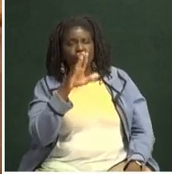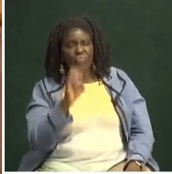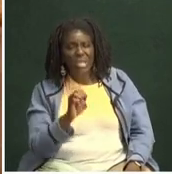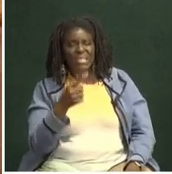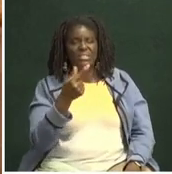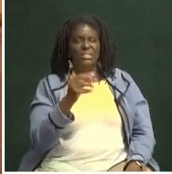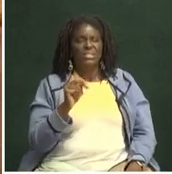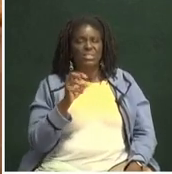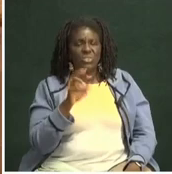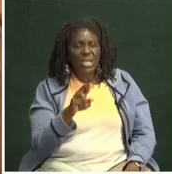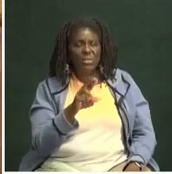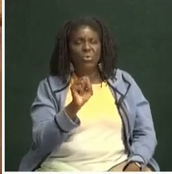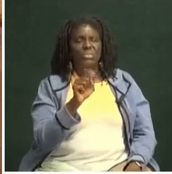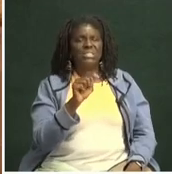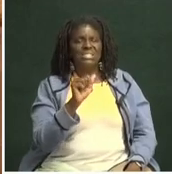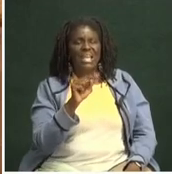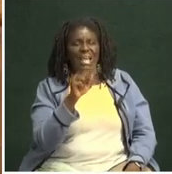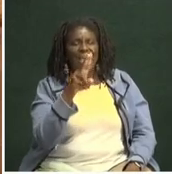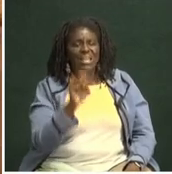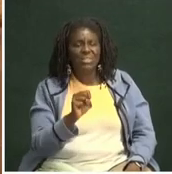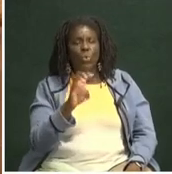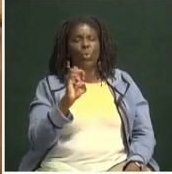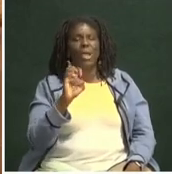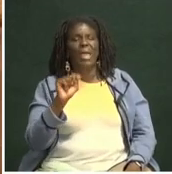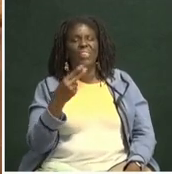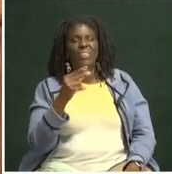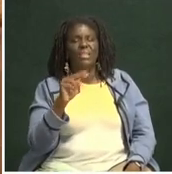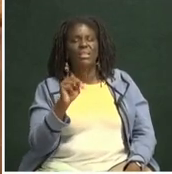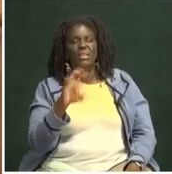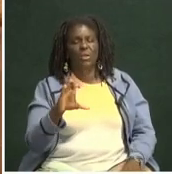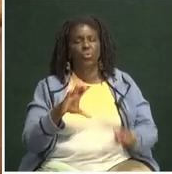gender, status, or ethnicity.